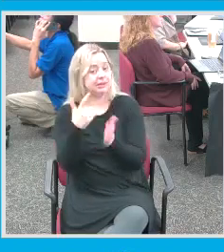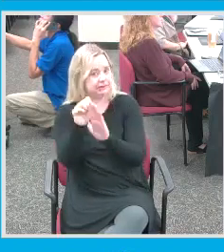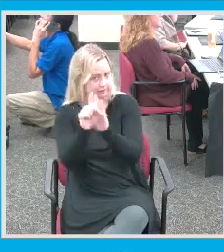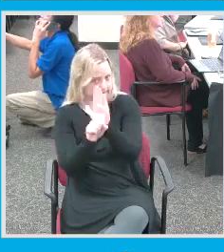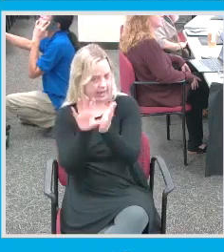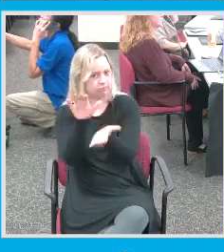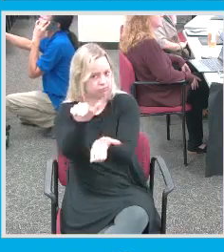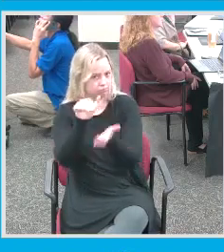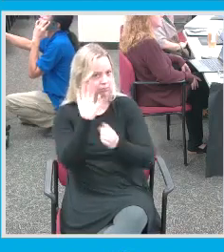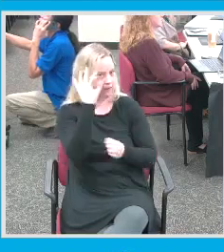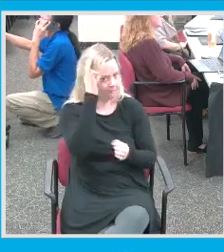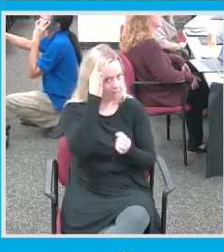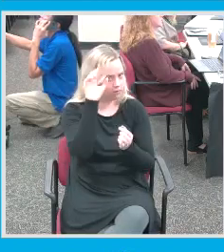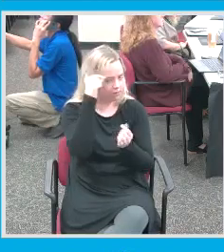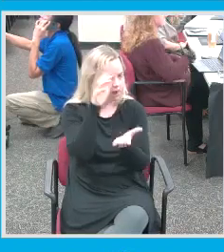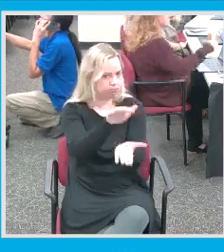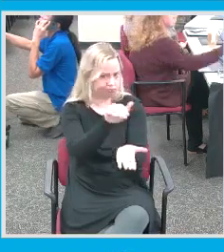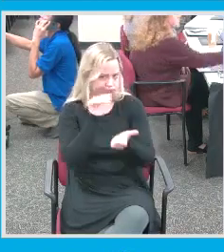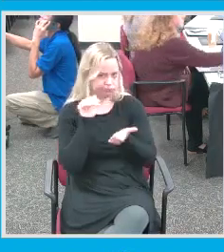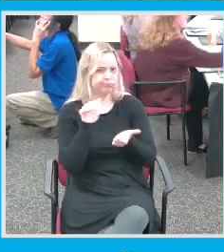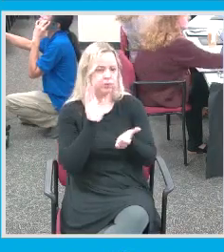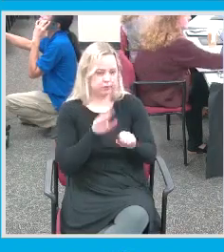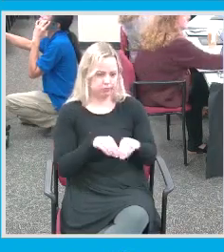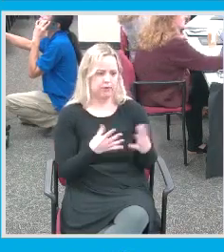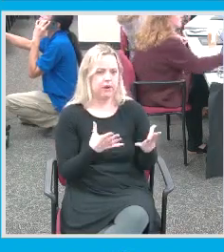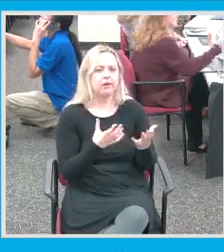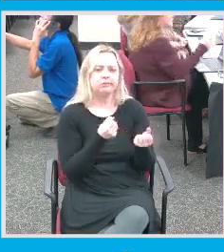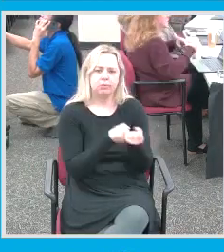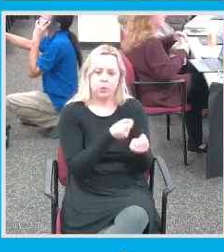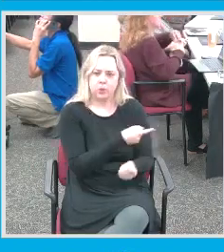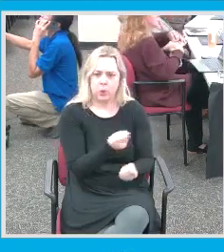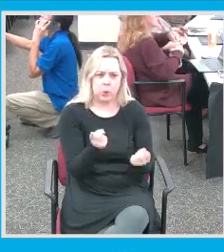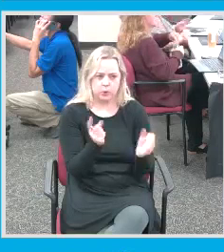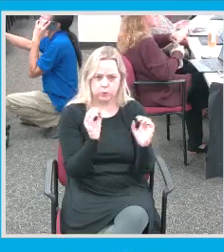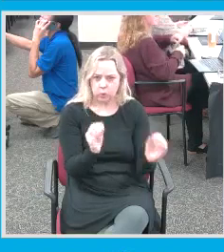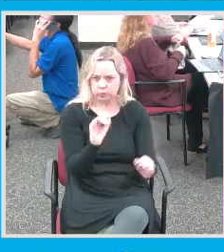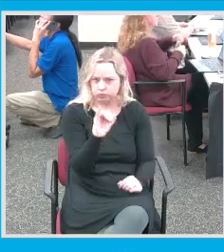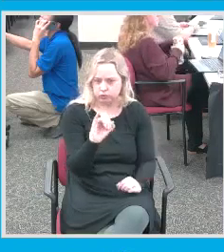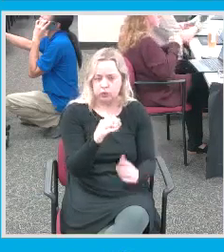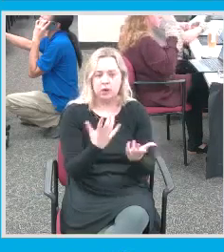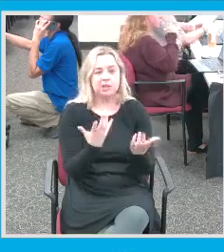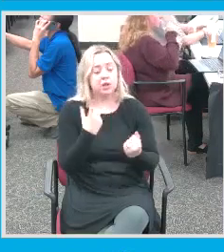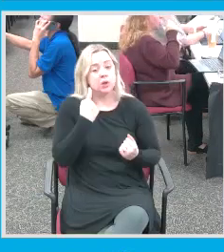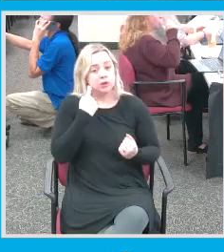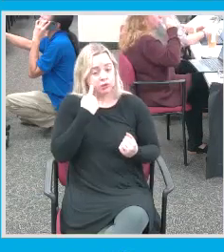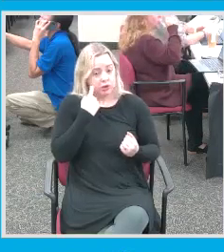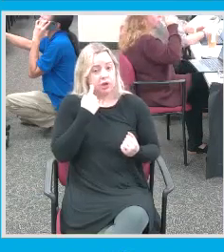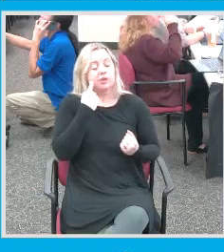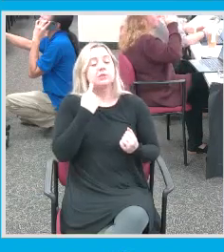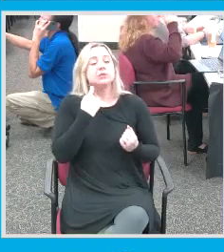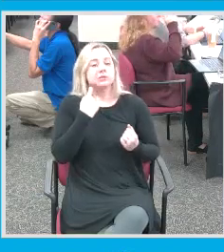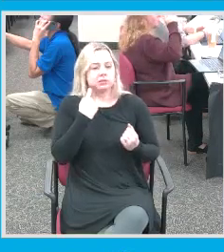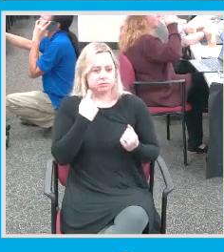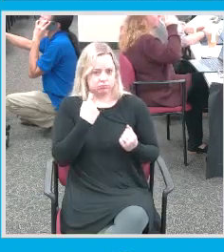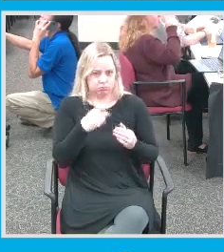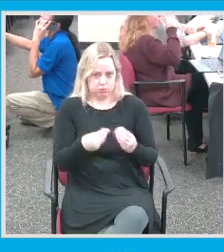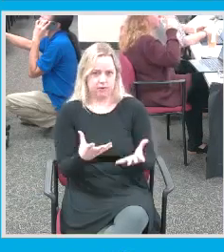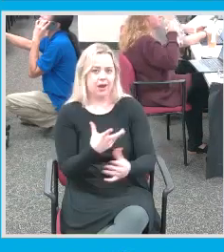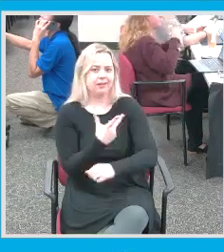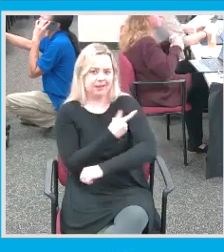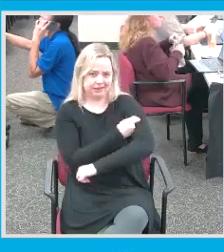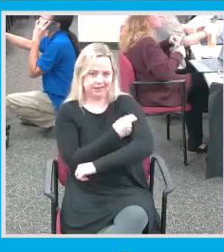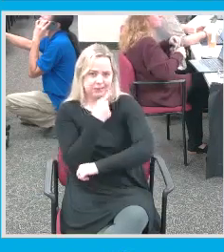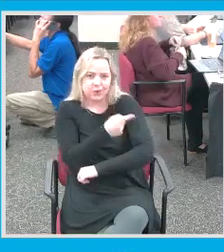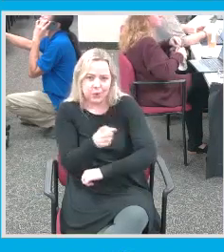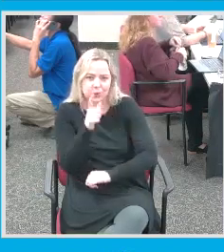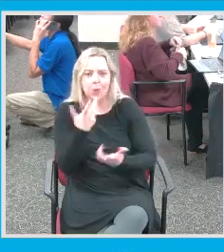and the federal government to serve those who have Medicaid or no insurance. But we also privately purchase vaccine to serve those who have private insurance, and we're able to bill insurance,